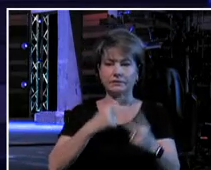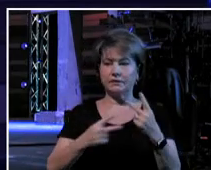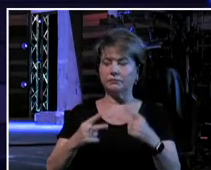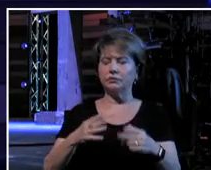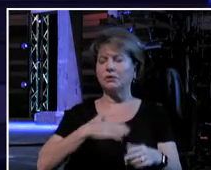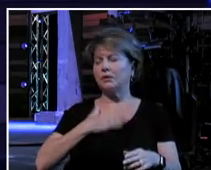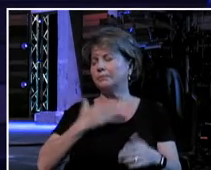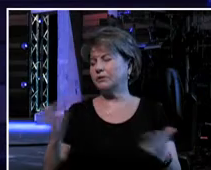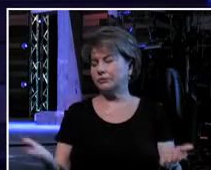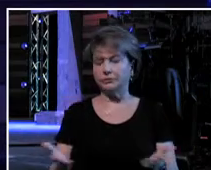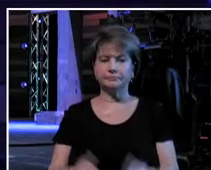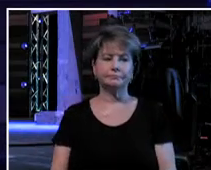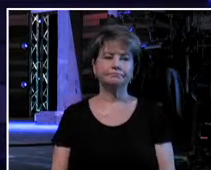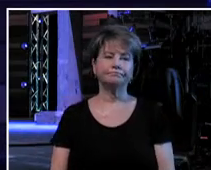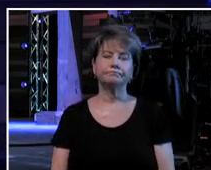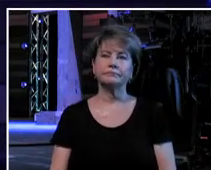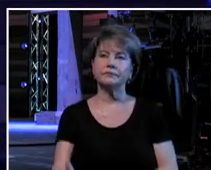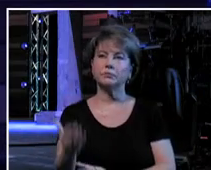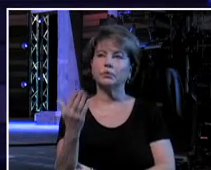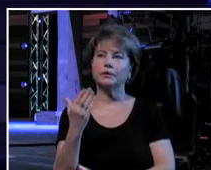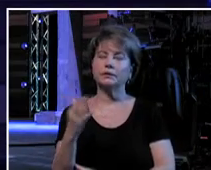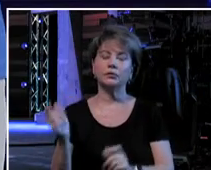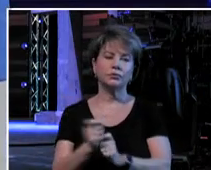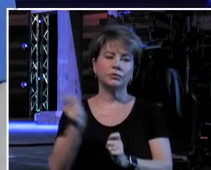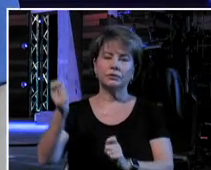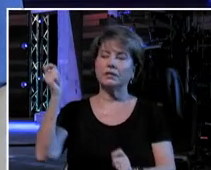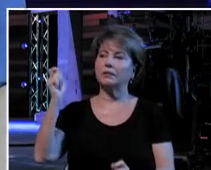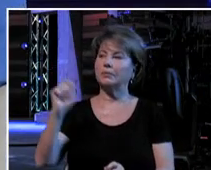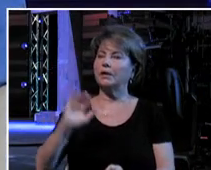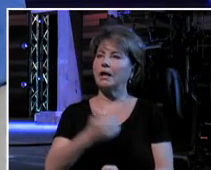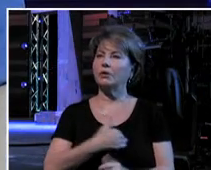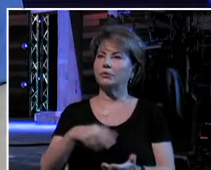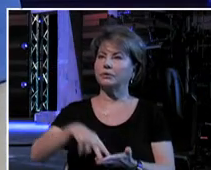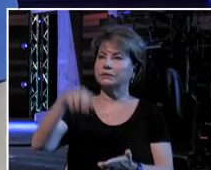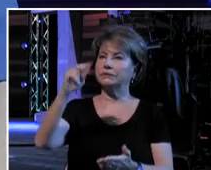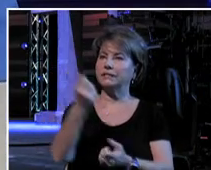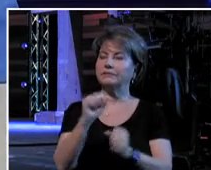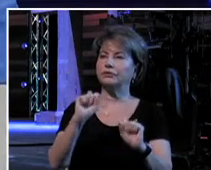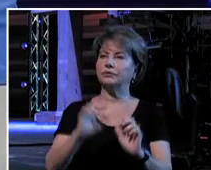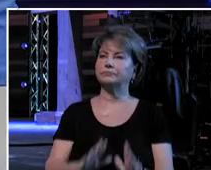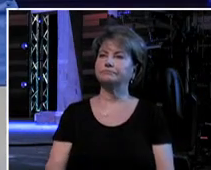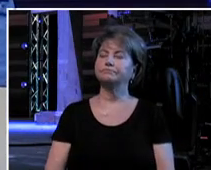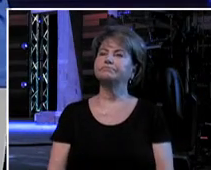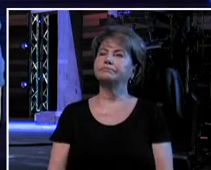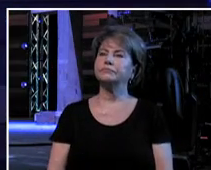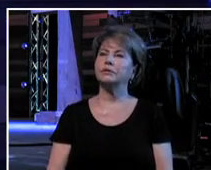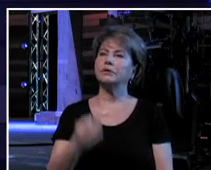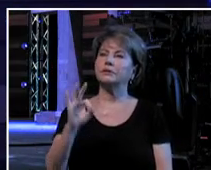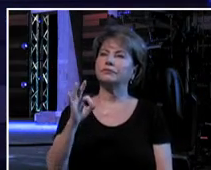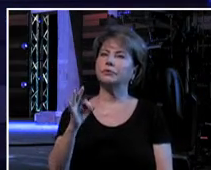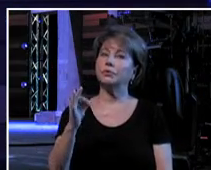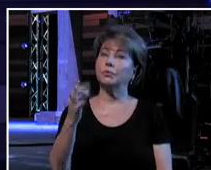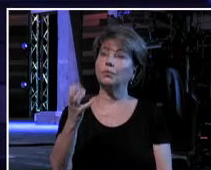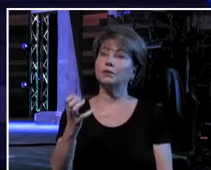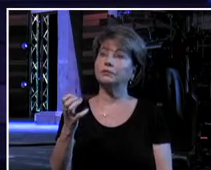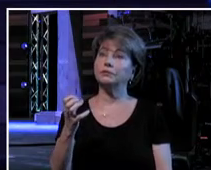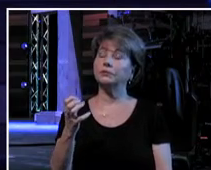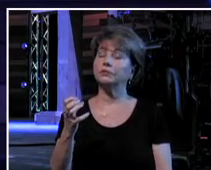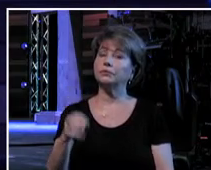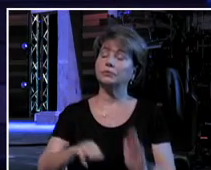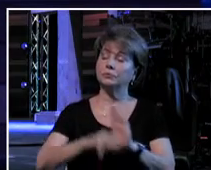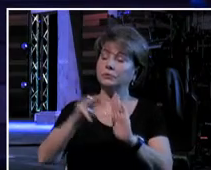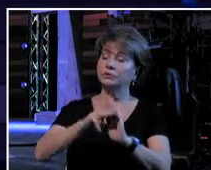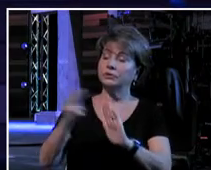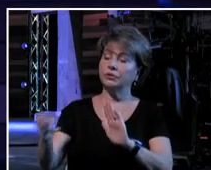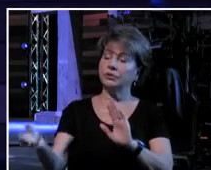glad that you are here this morning to celebrate our risen Savior. And if you are looking to take a next step of